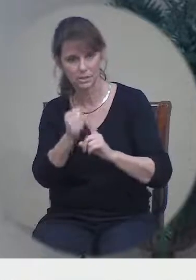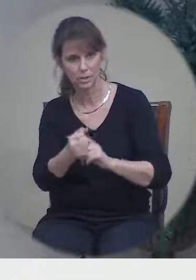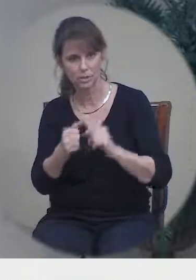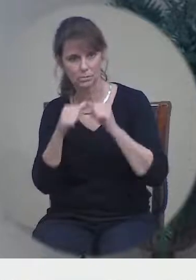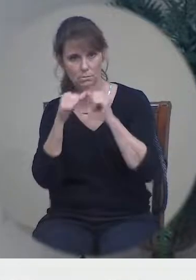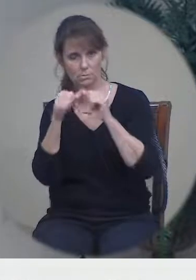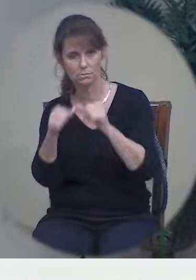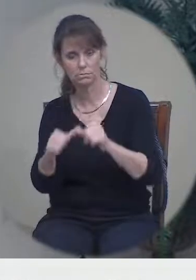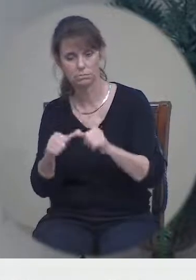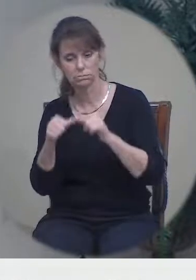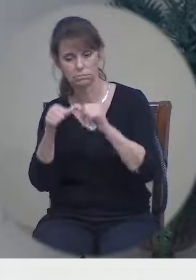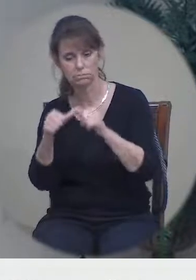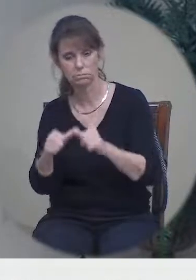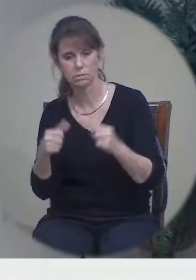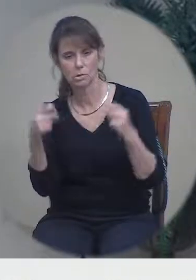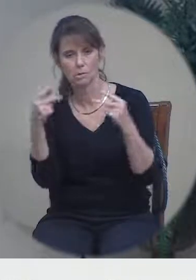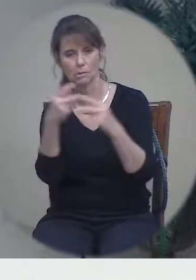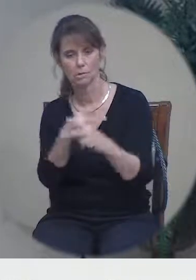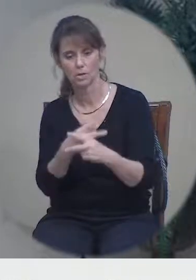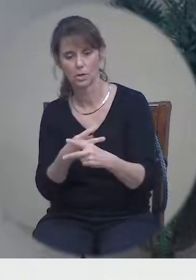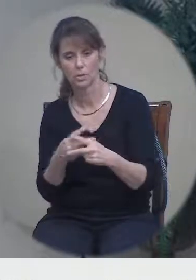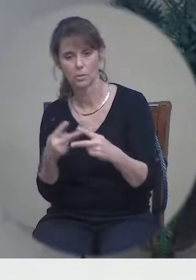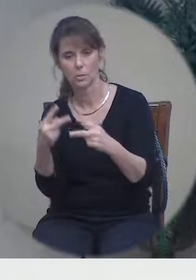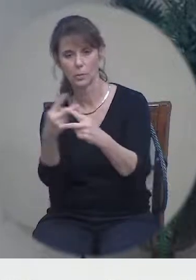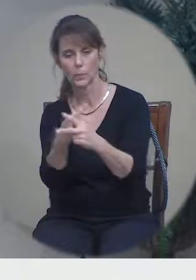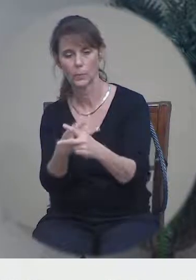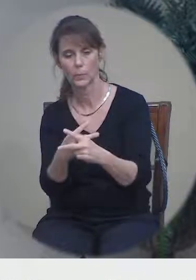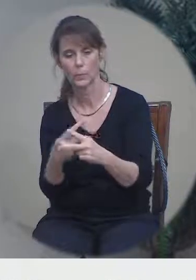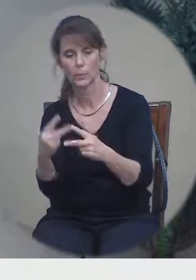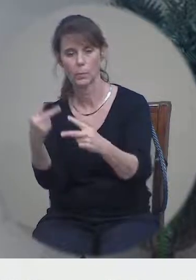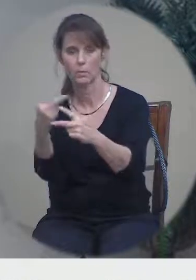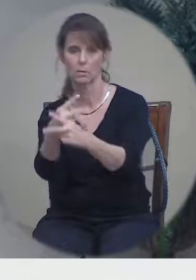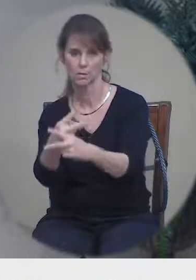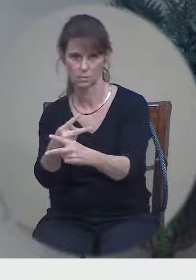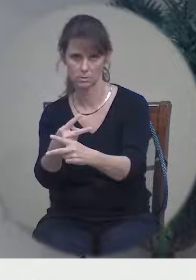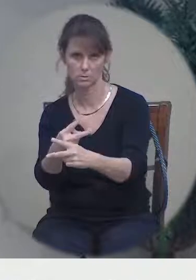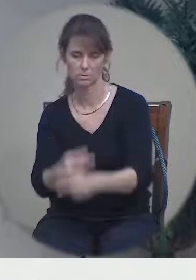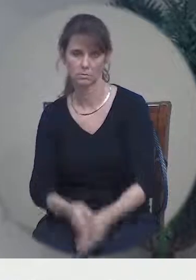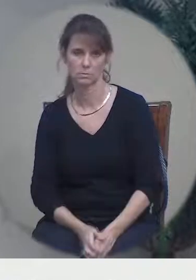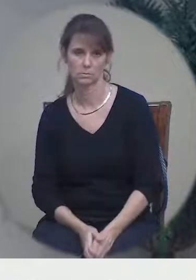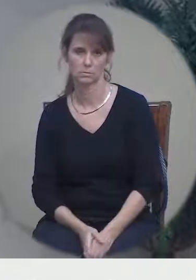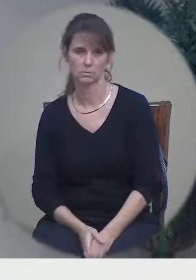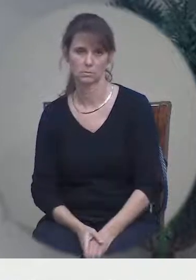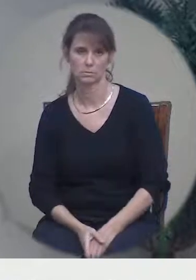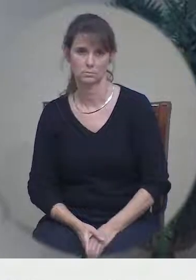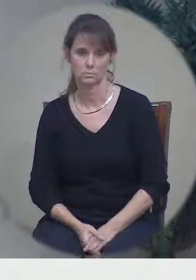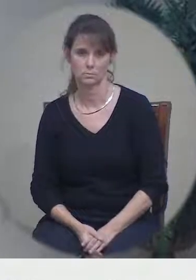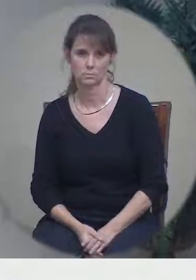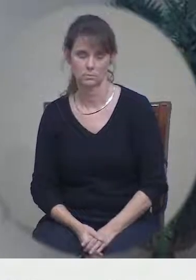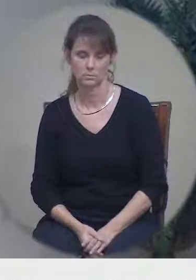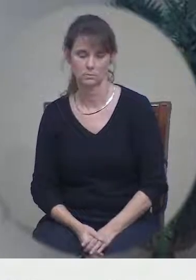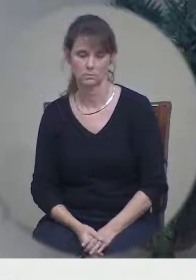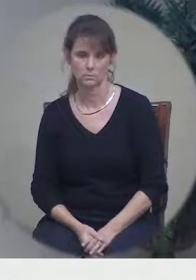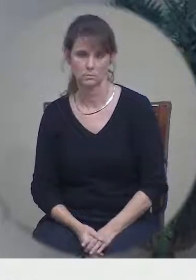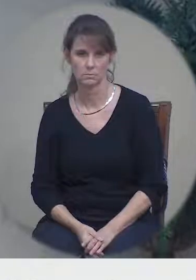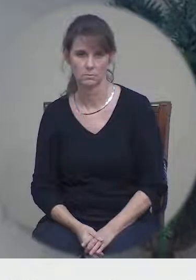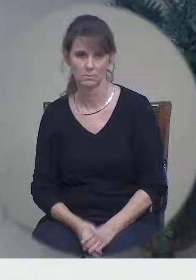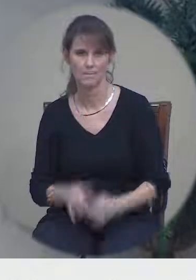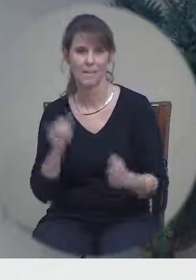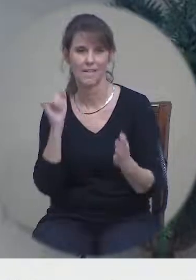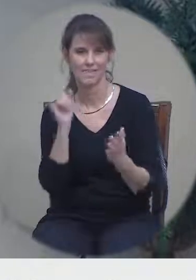and seems to worsen as the time goes on. And so that's how Satan